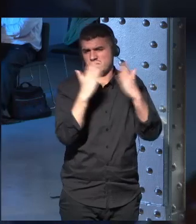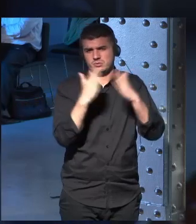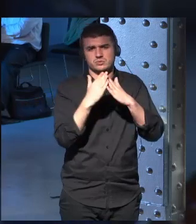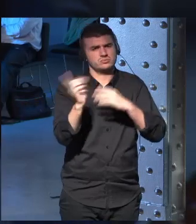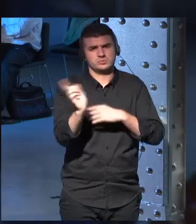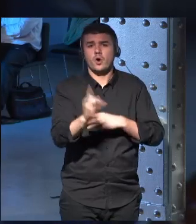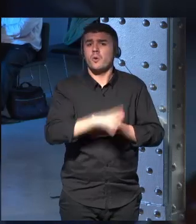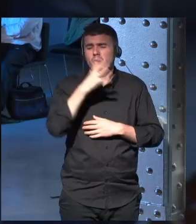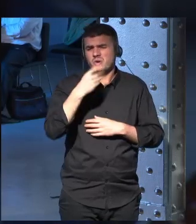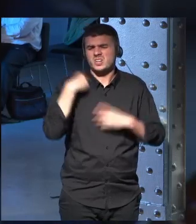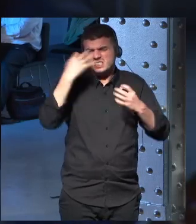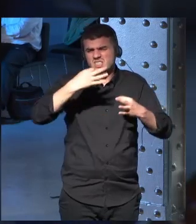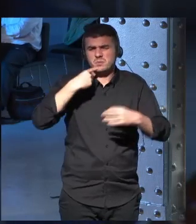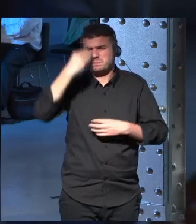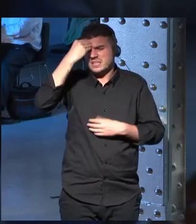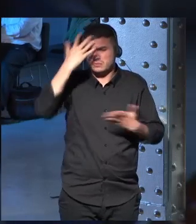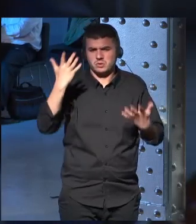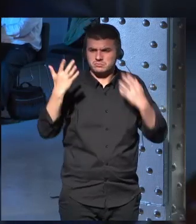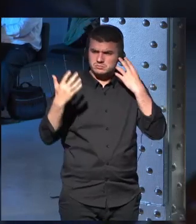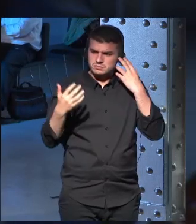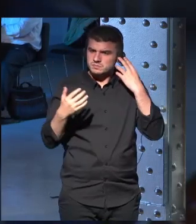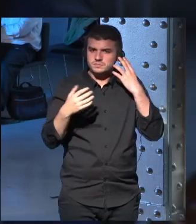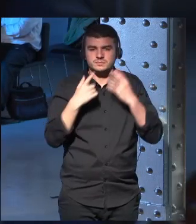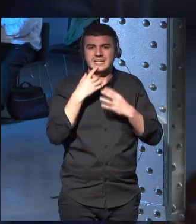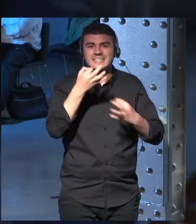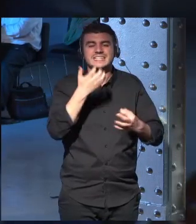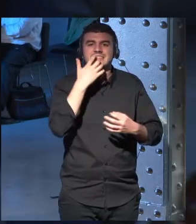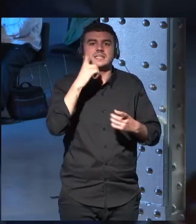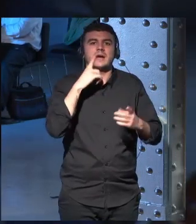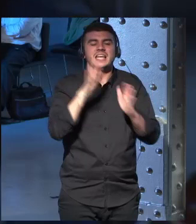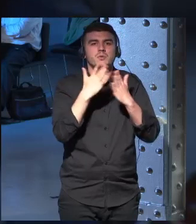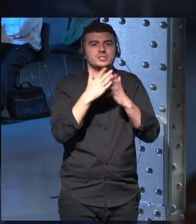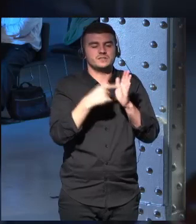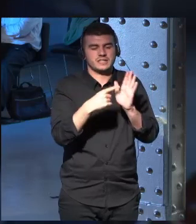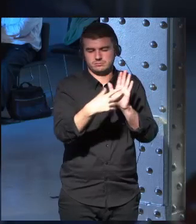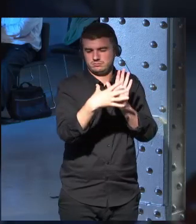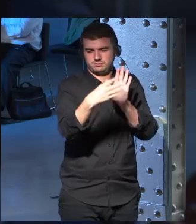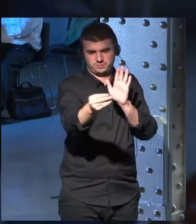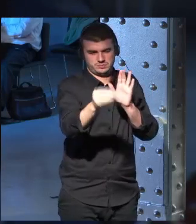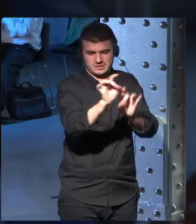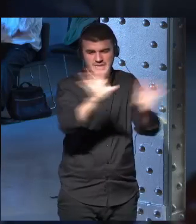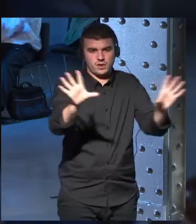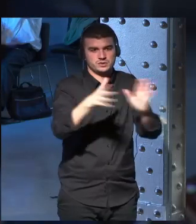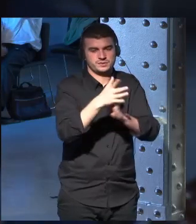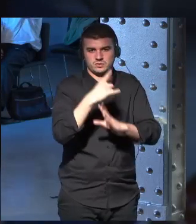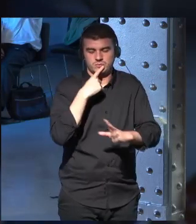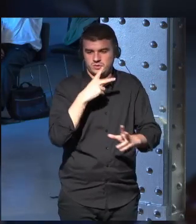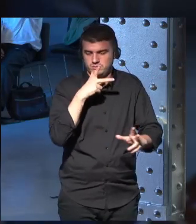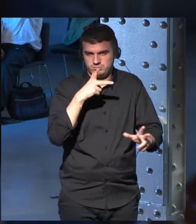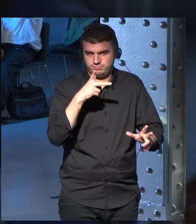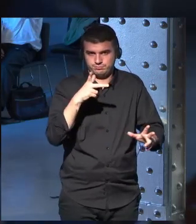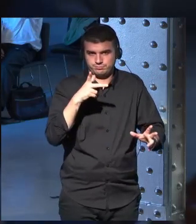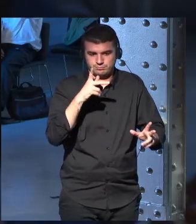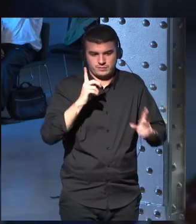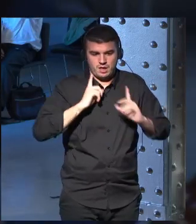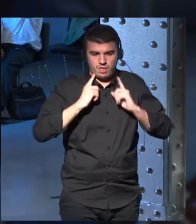if a book cannot speak for itself, then it is a failure. Once the author has sent a book out into the world, he